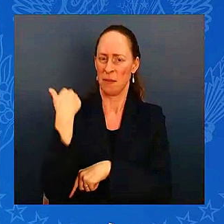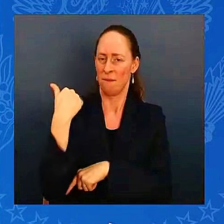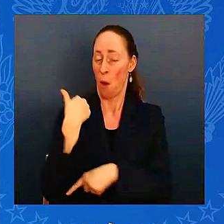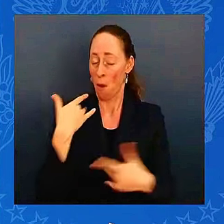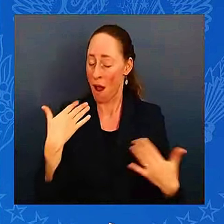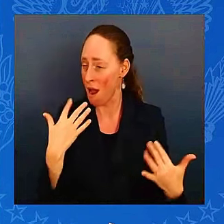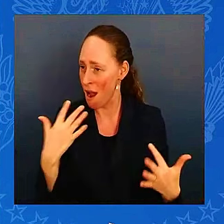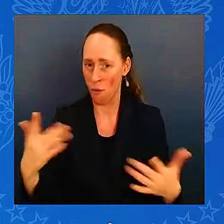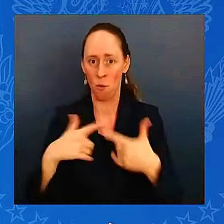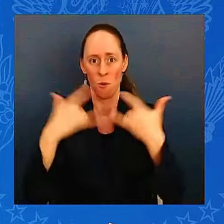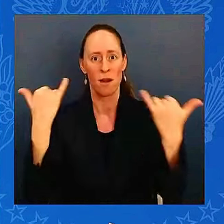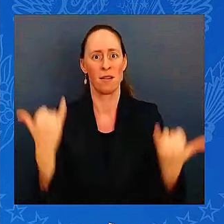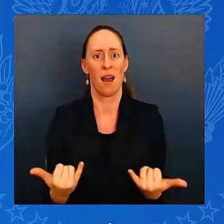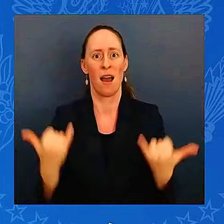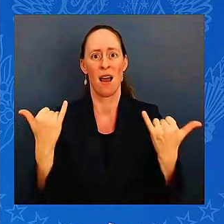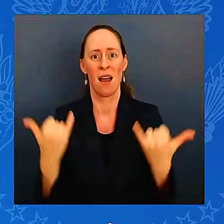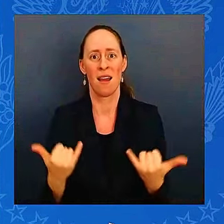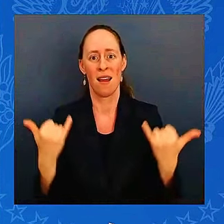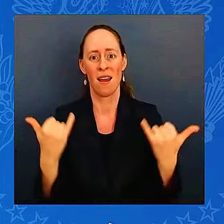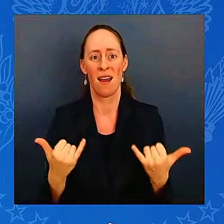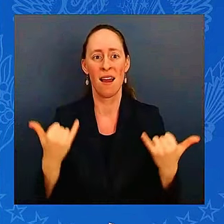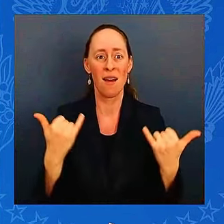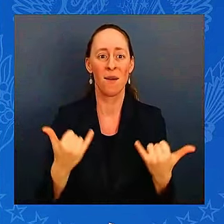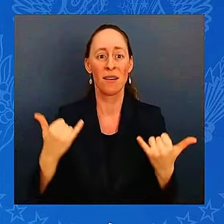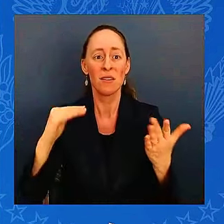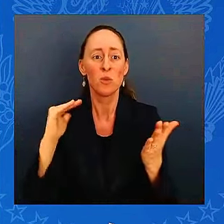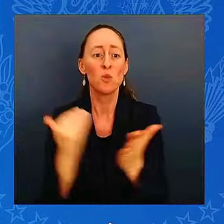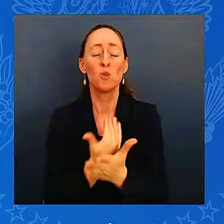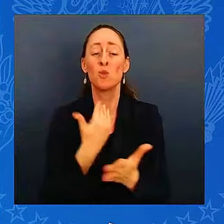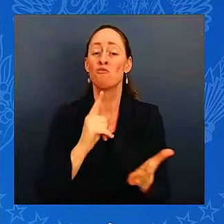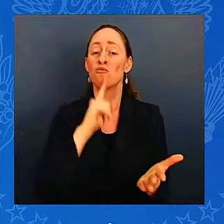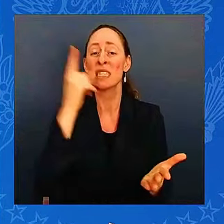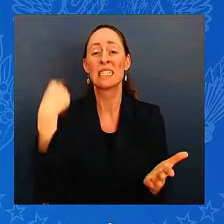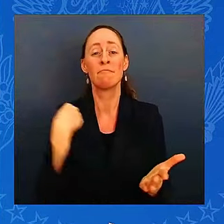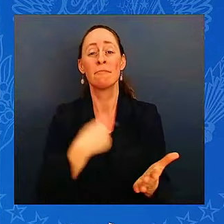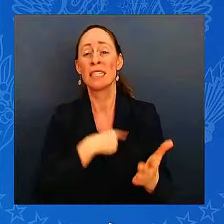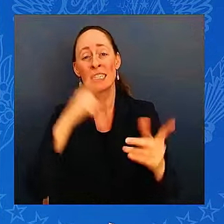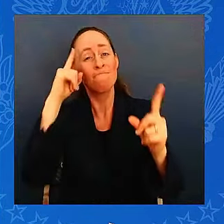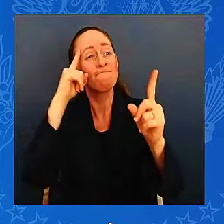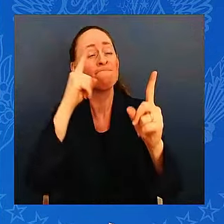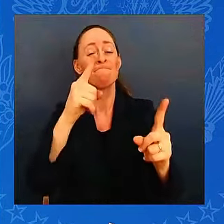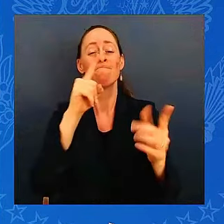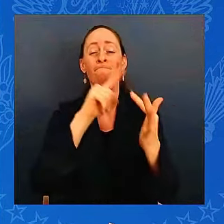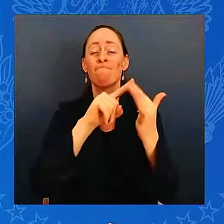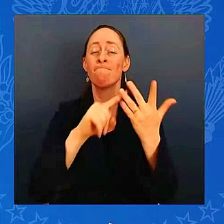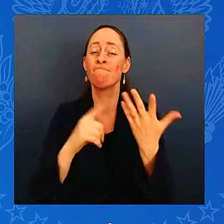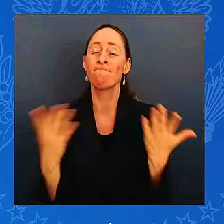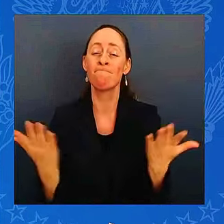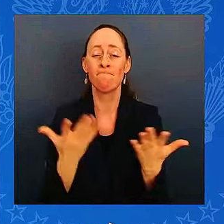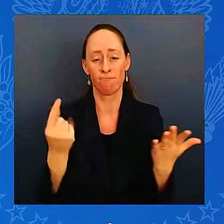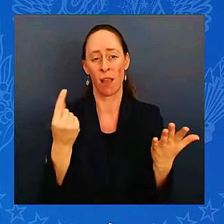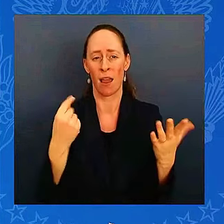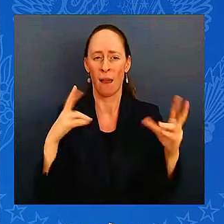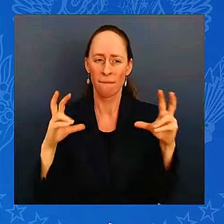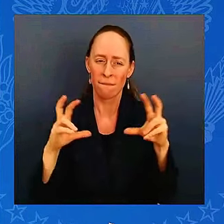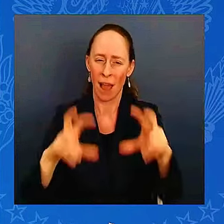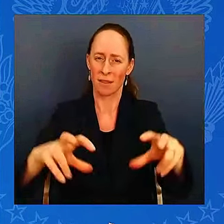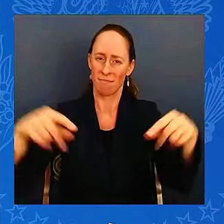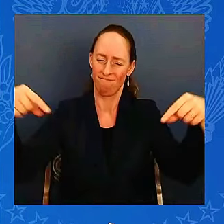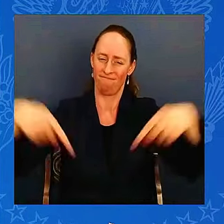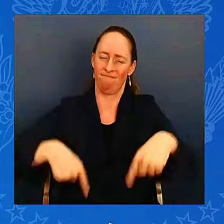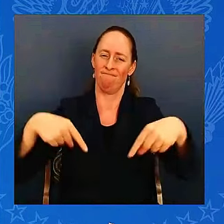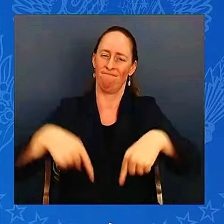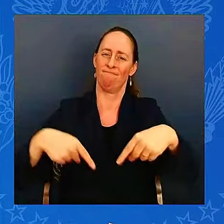based on one of the oldest truths of our nation, invest in America, believe in America, believe in